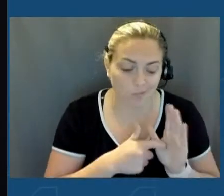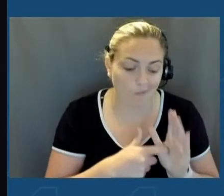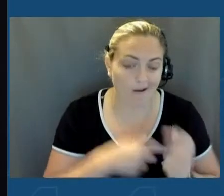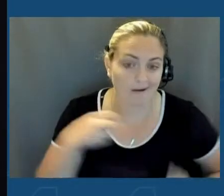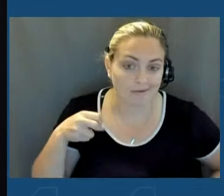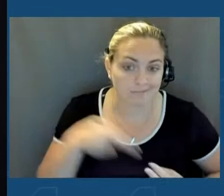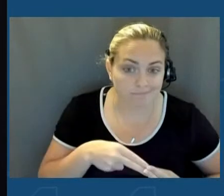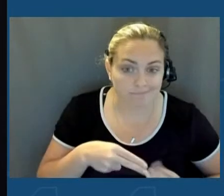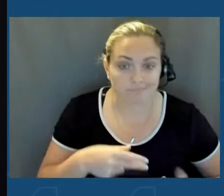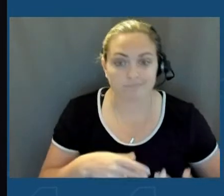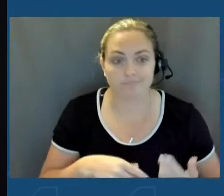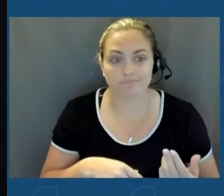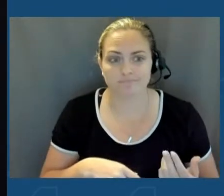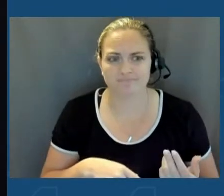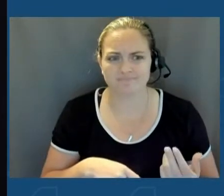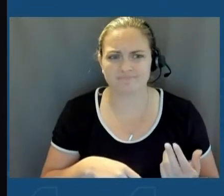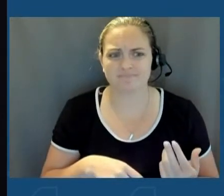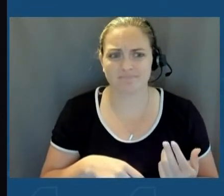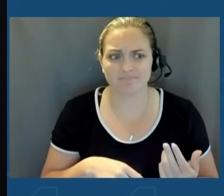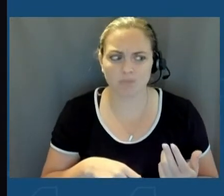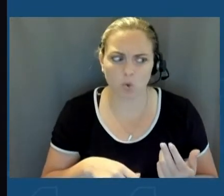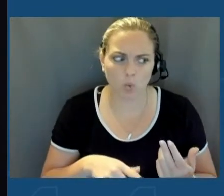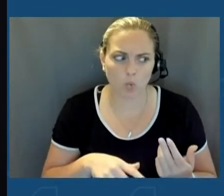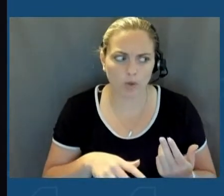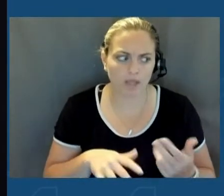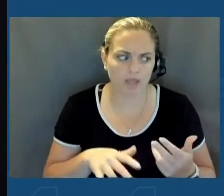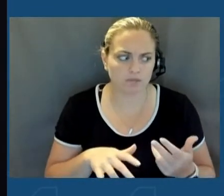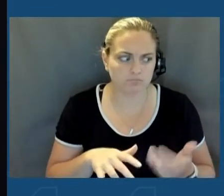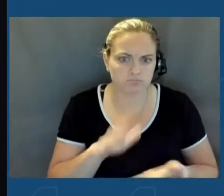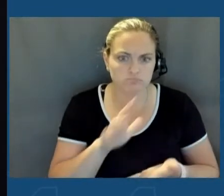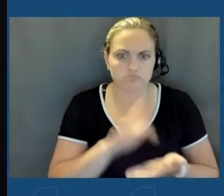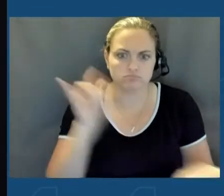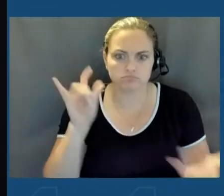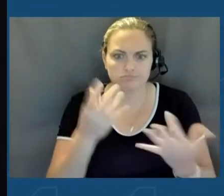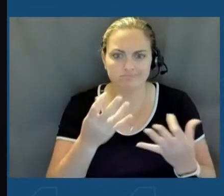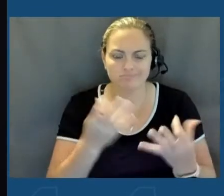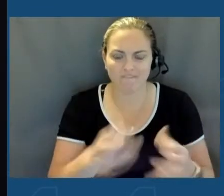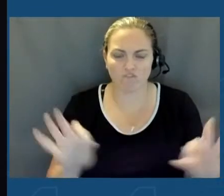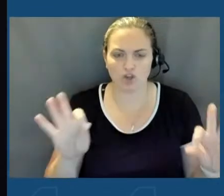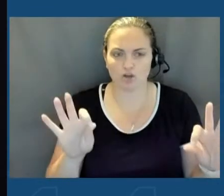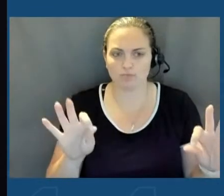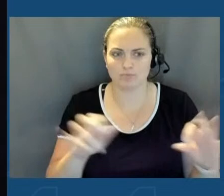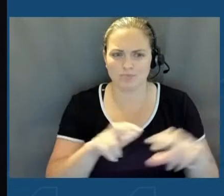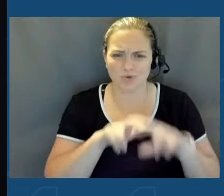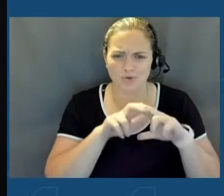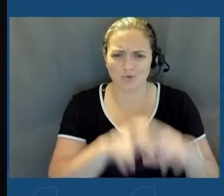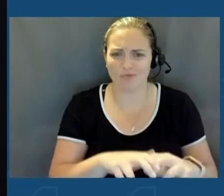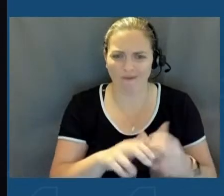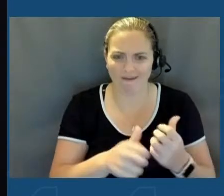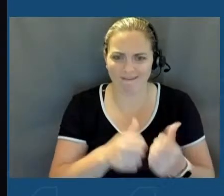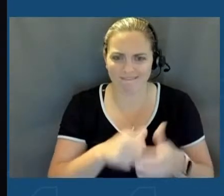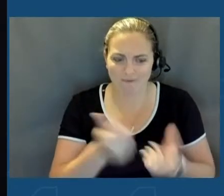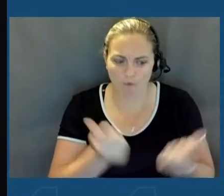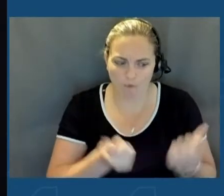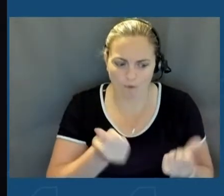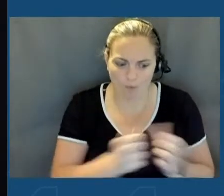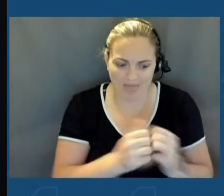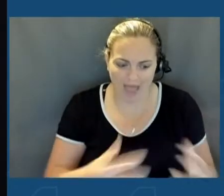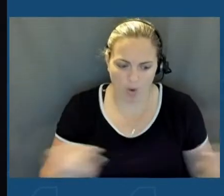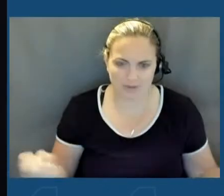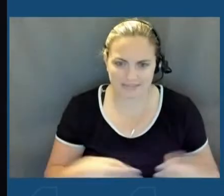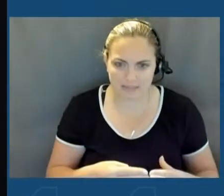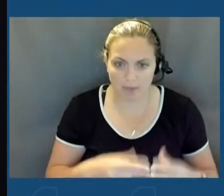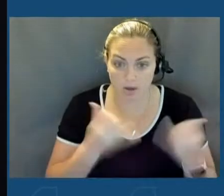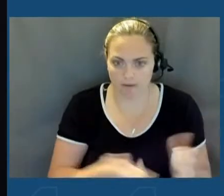belts. Yeah, we took away the freedom to ride in a car without a seatbelt. It was a very big deal when it happened. But